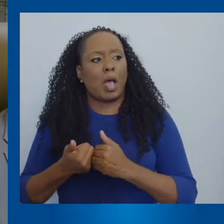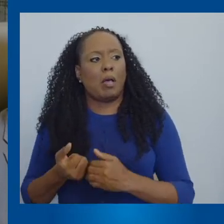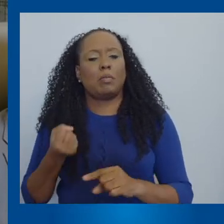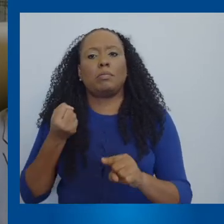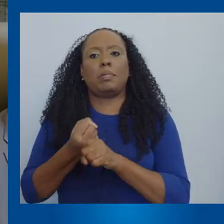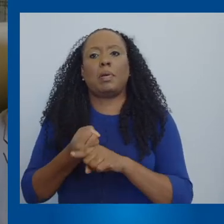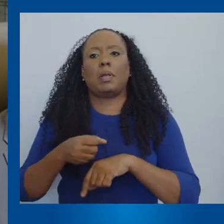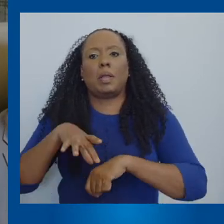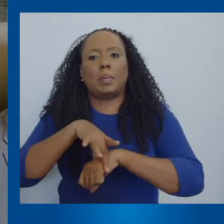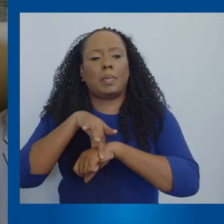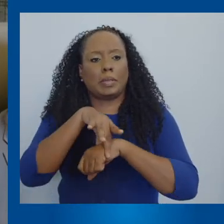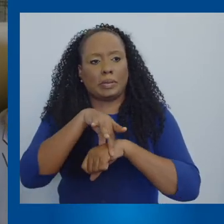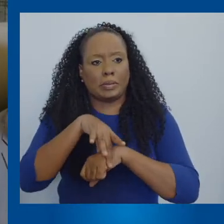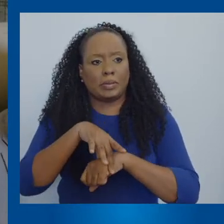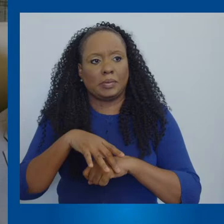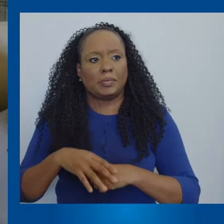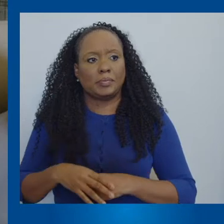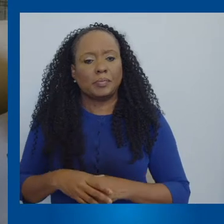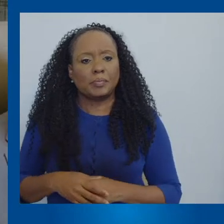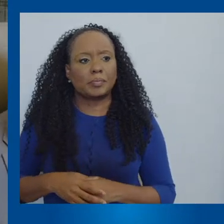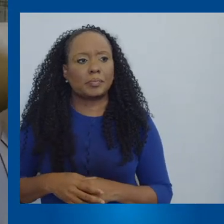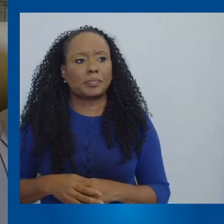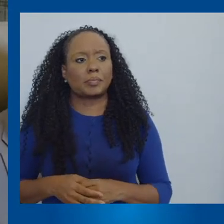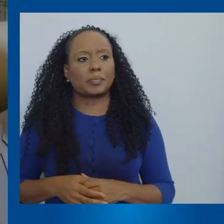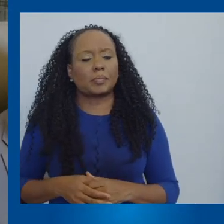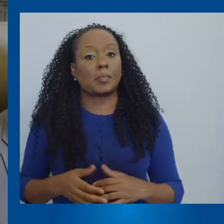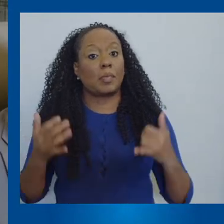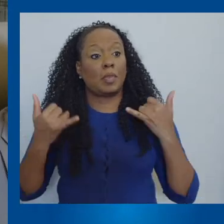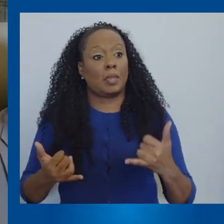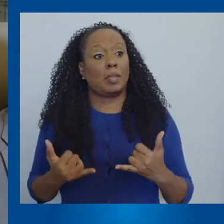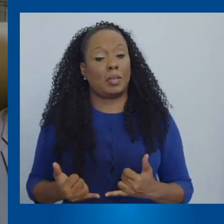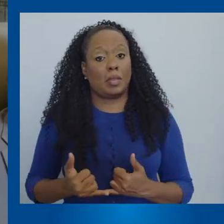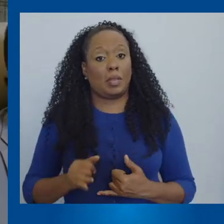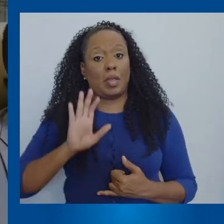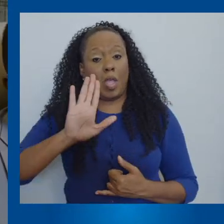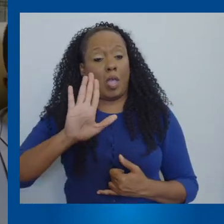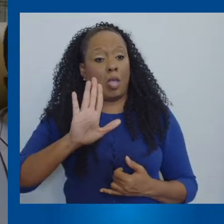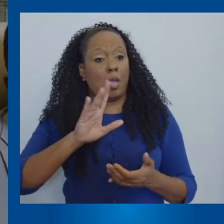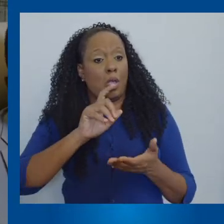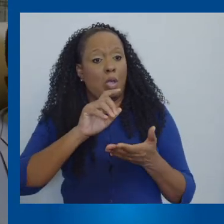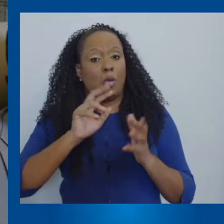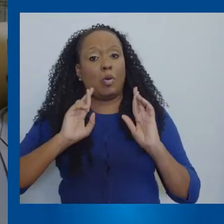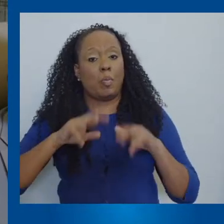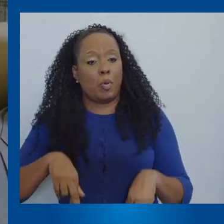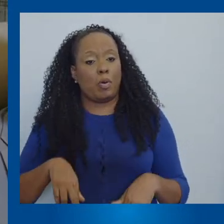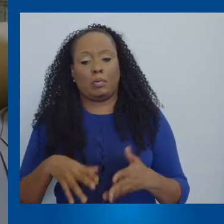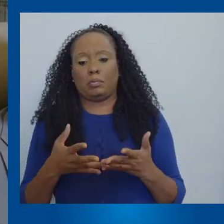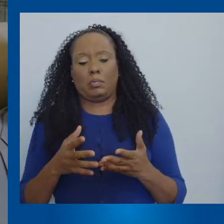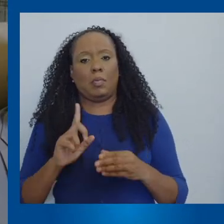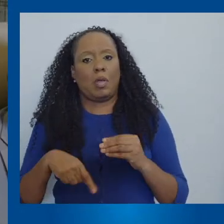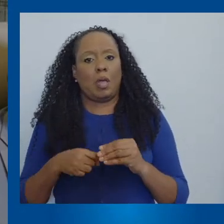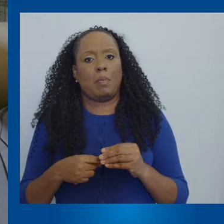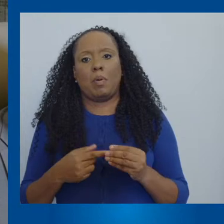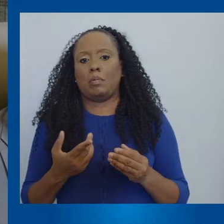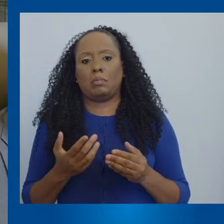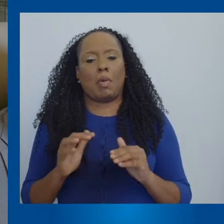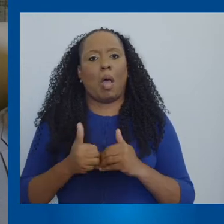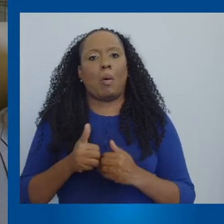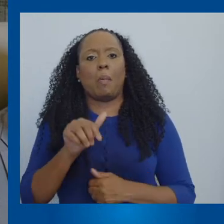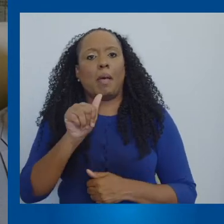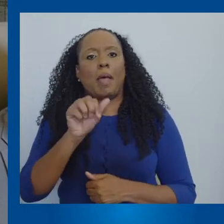today, with UNEP's new report on environment, on the environmental impact of